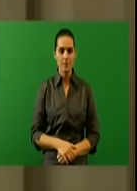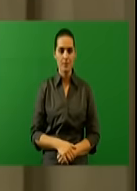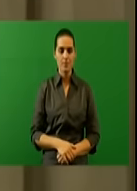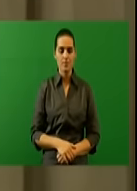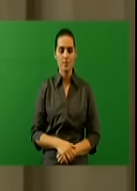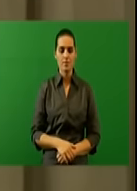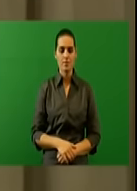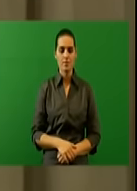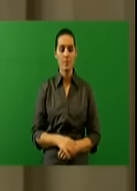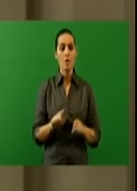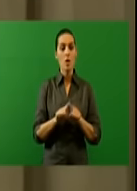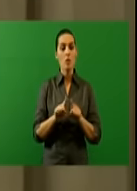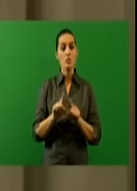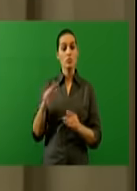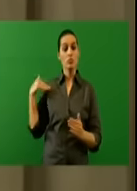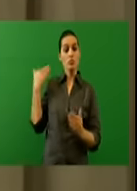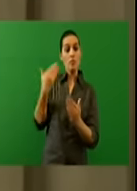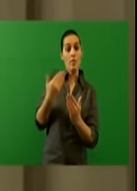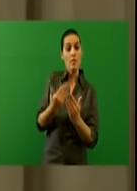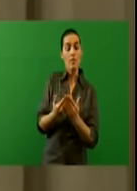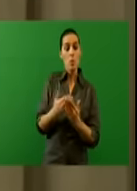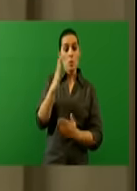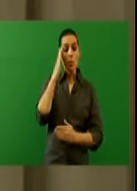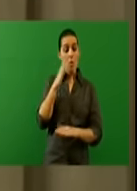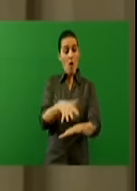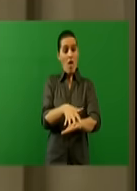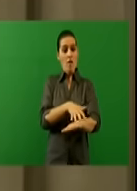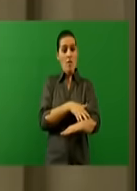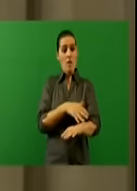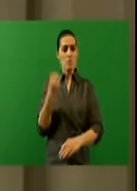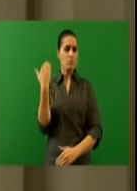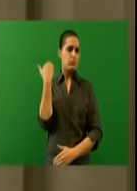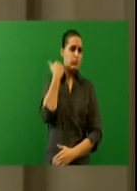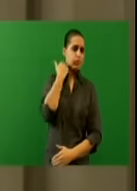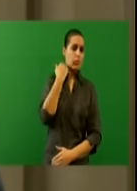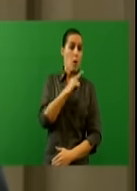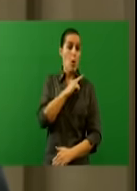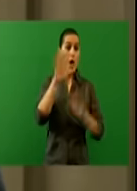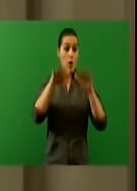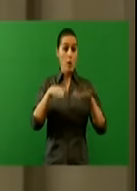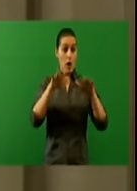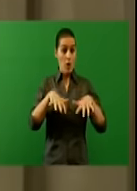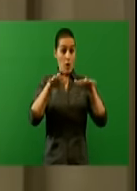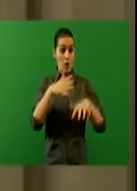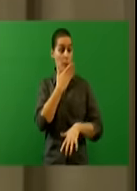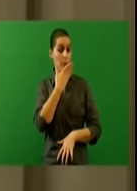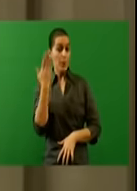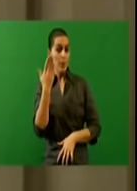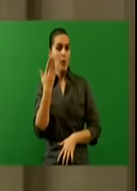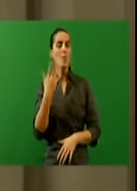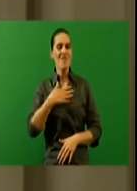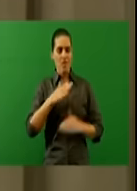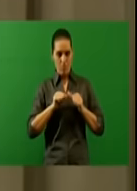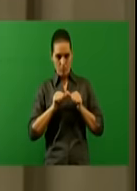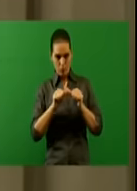clear signs of a recovery in the agricultural sector, and food price inflation is expected to remain elevated for